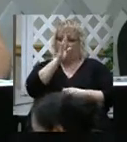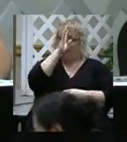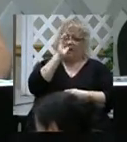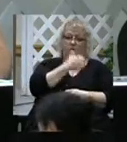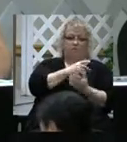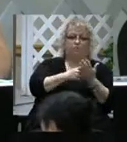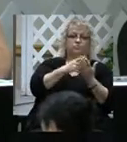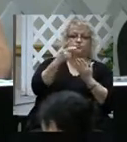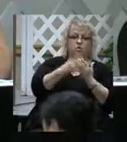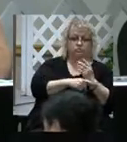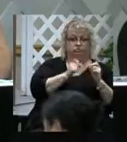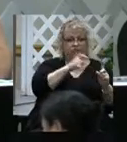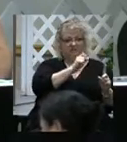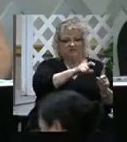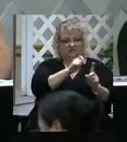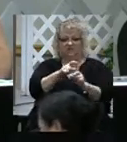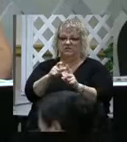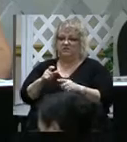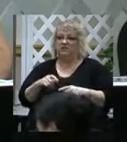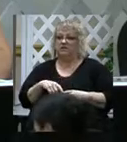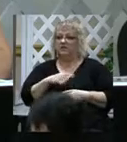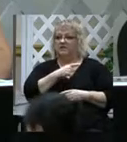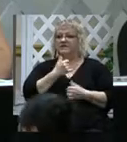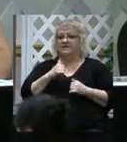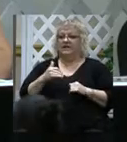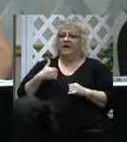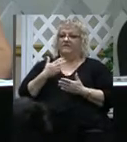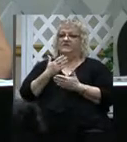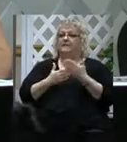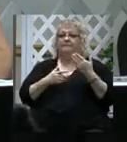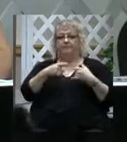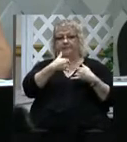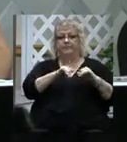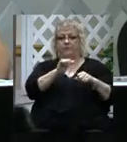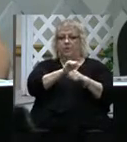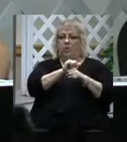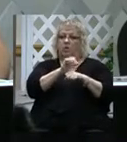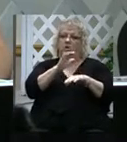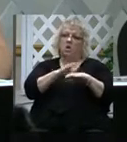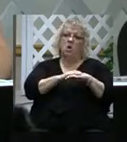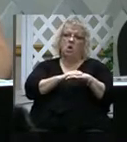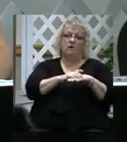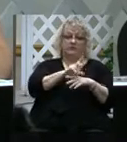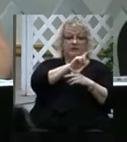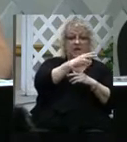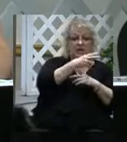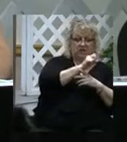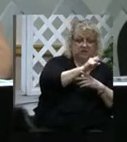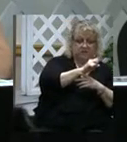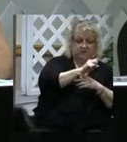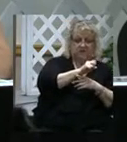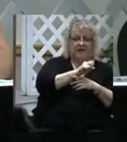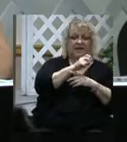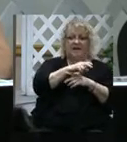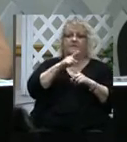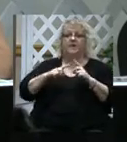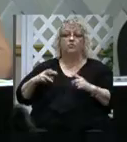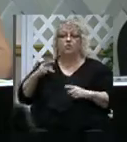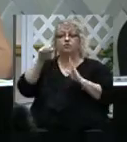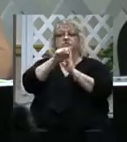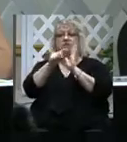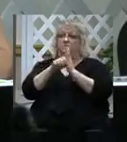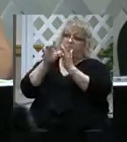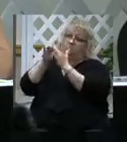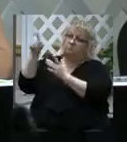this program. Luckily, we still have some of them still working, maybe not in DSHS, but in the state of Washington, so I